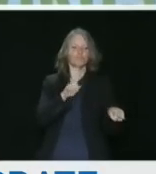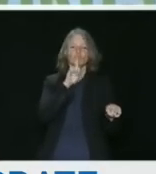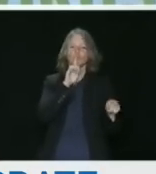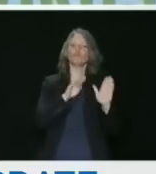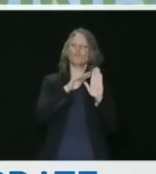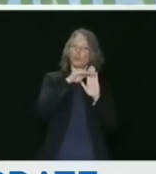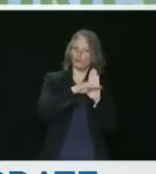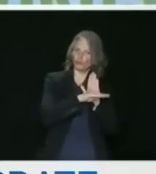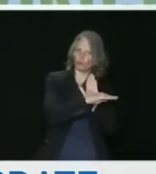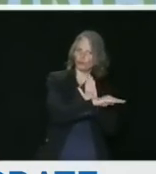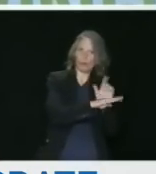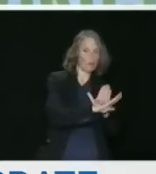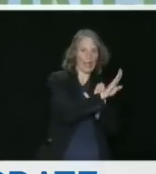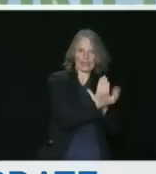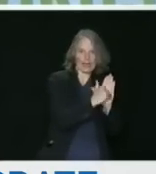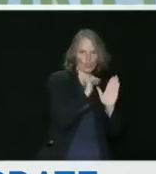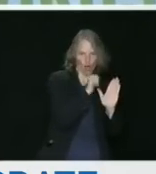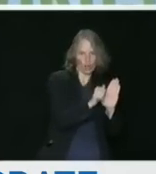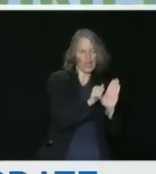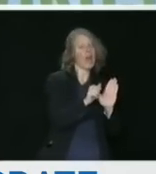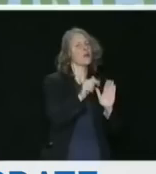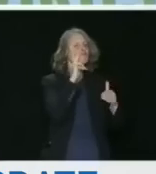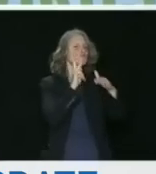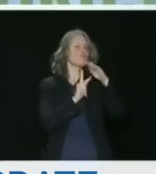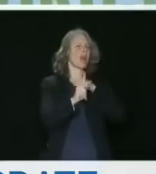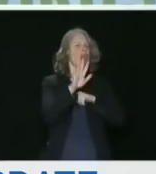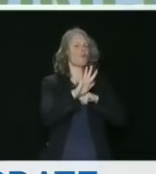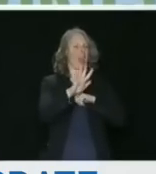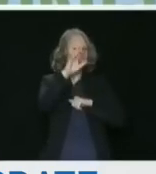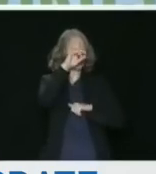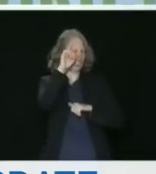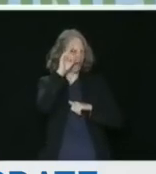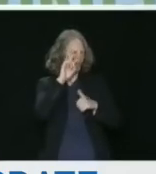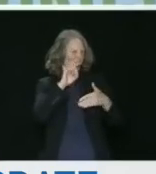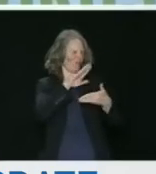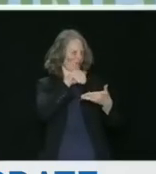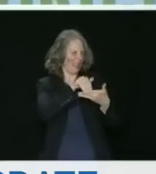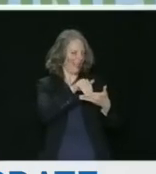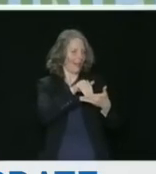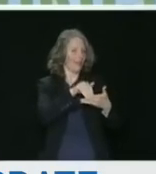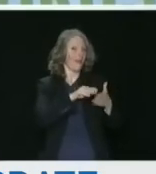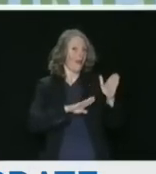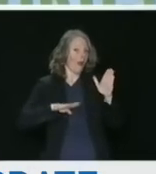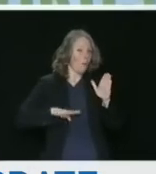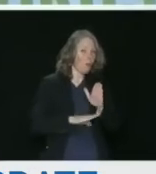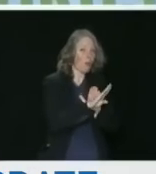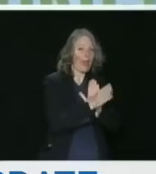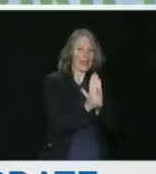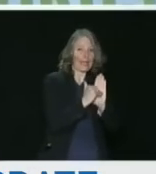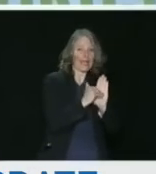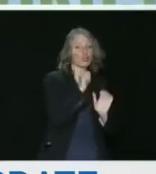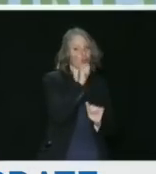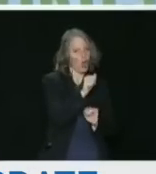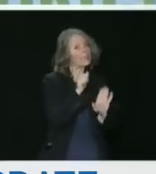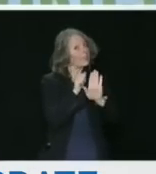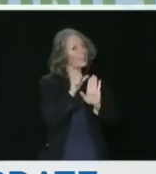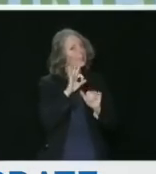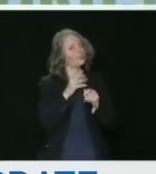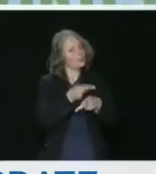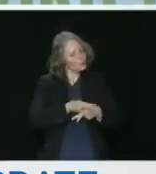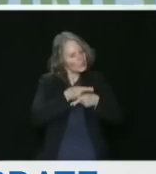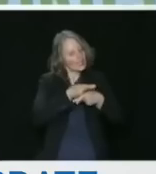period. So, and you won't get a resurgence then if you're careful in that